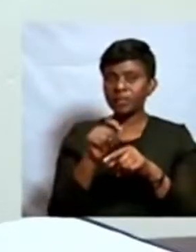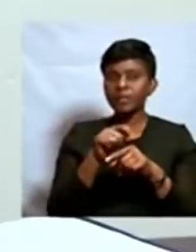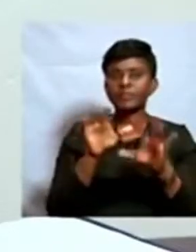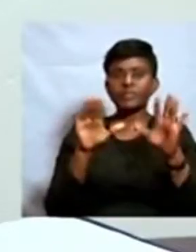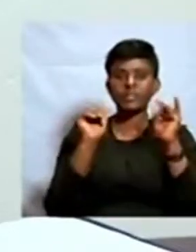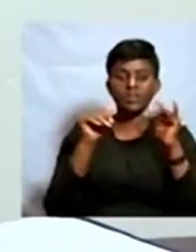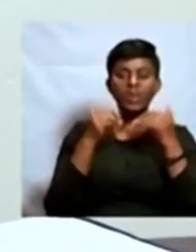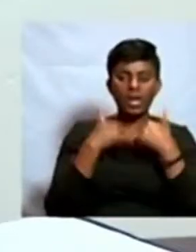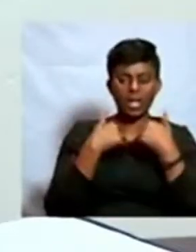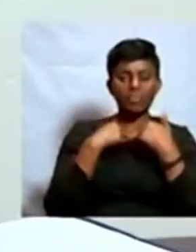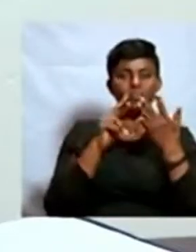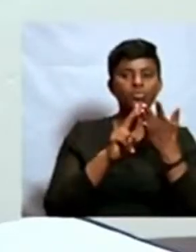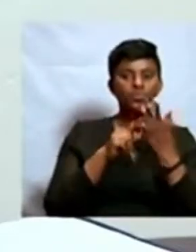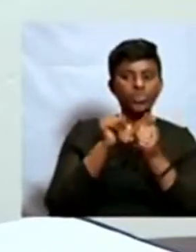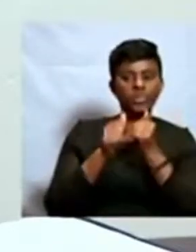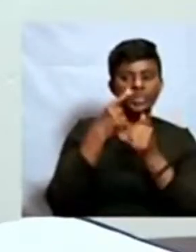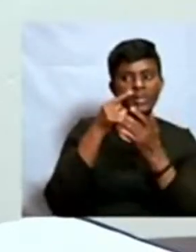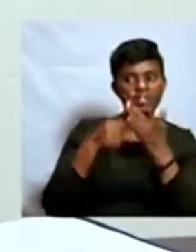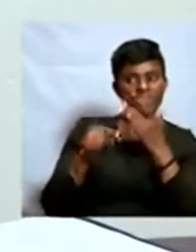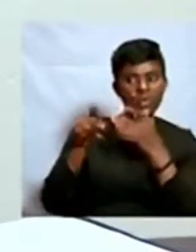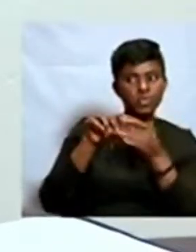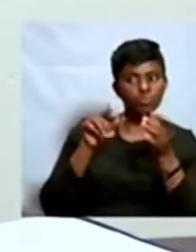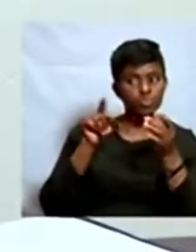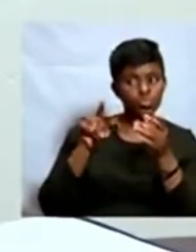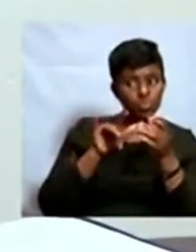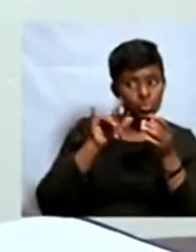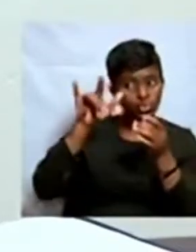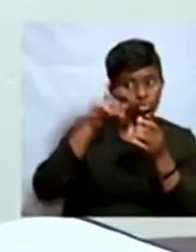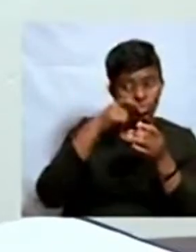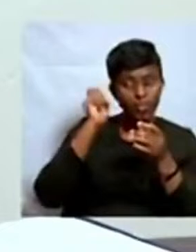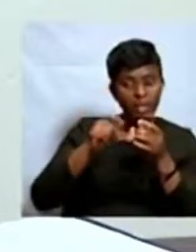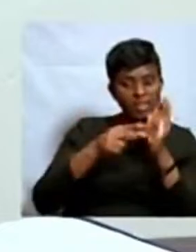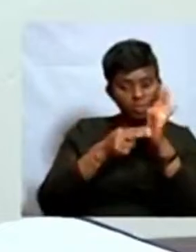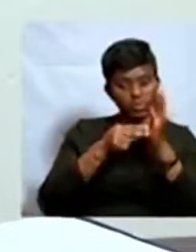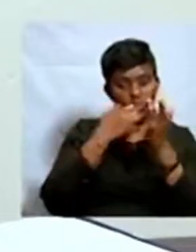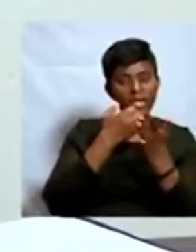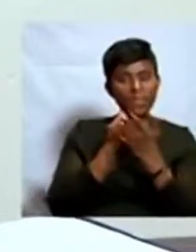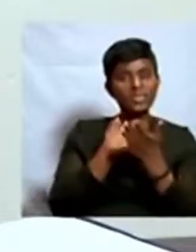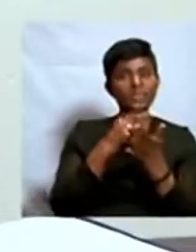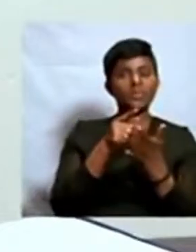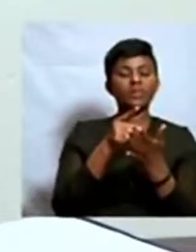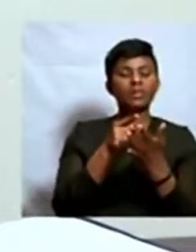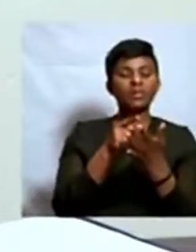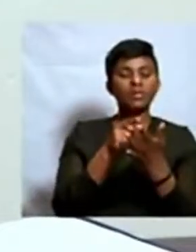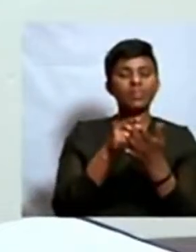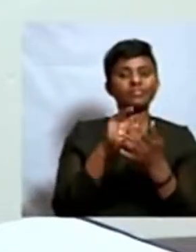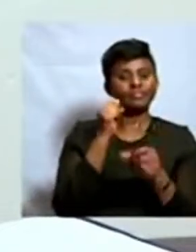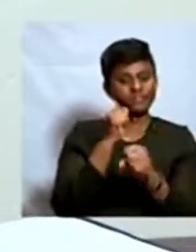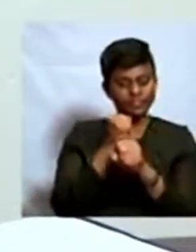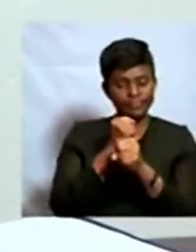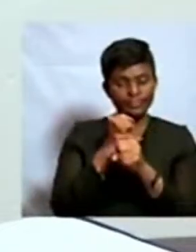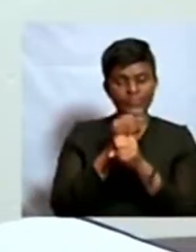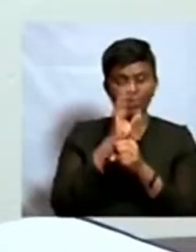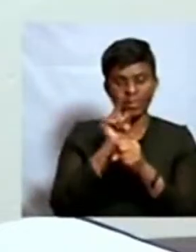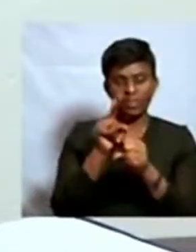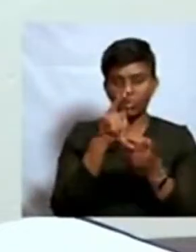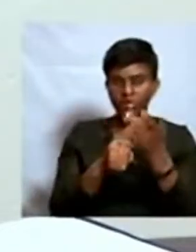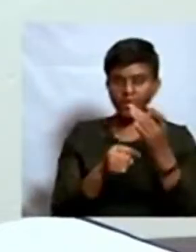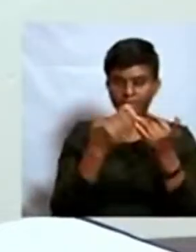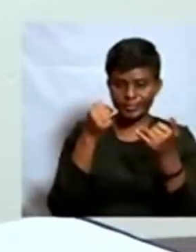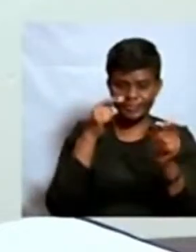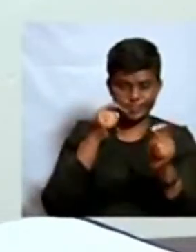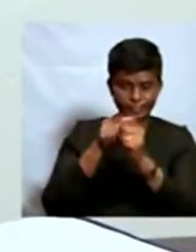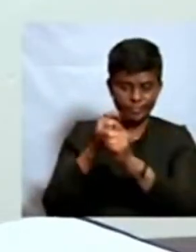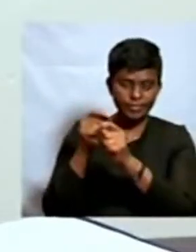they have rules which say, you airline, you must show evidence. So that is done. So that is why it's